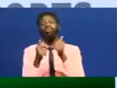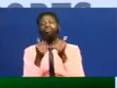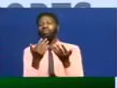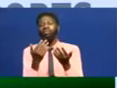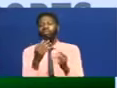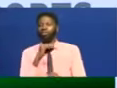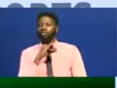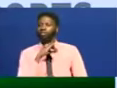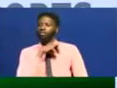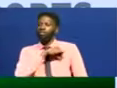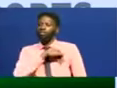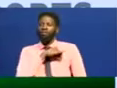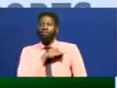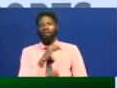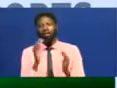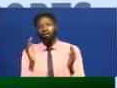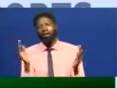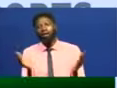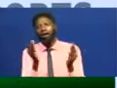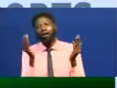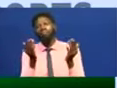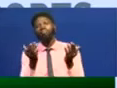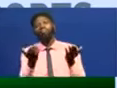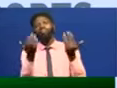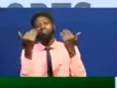having an incentives framework.